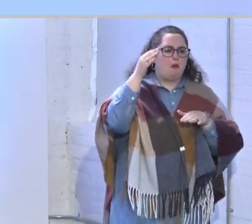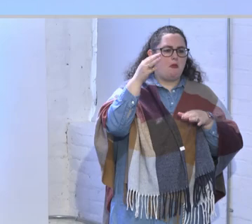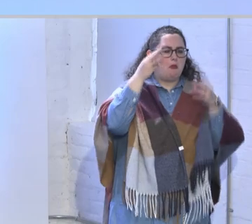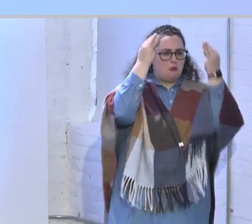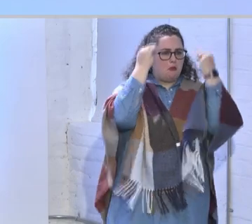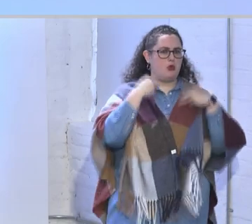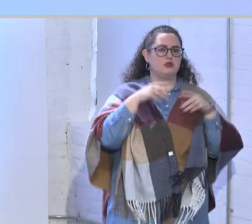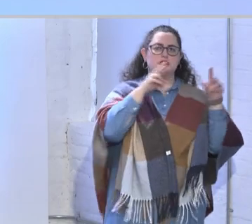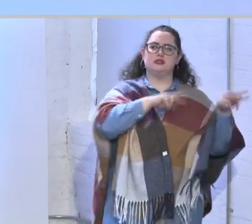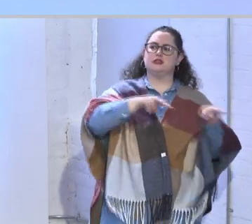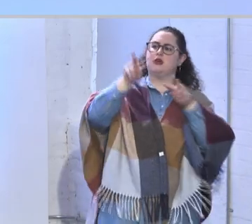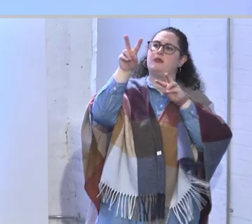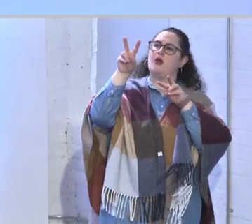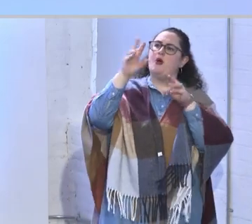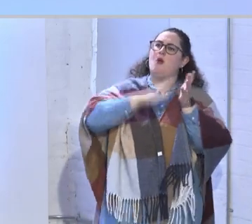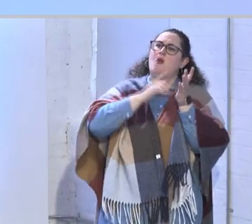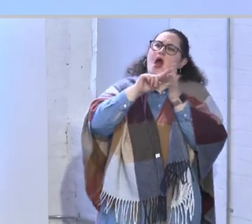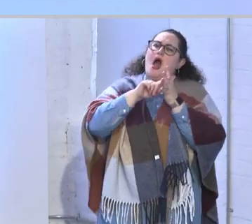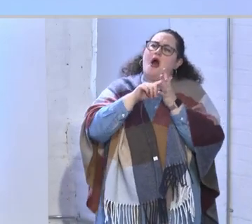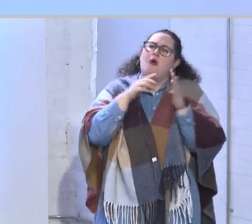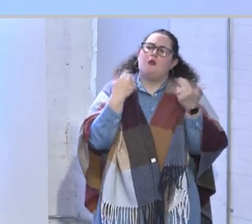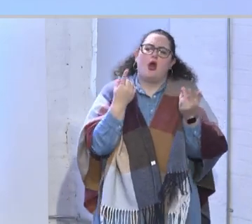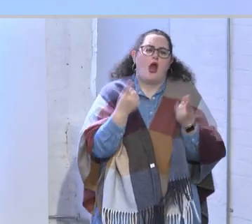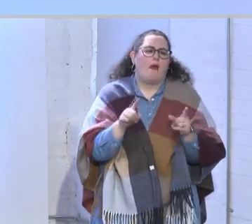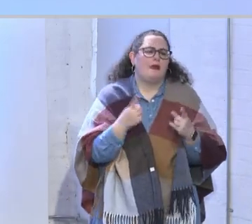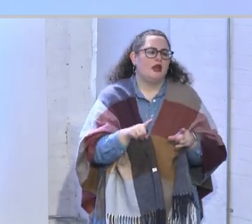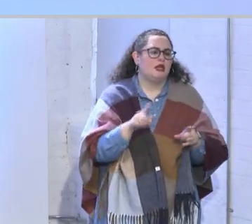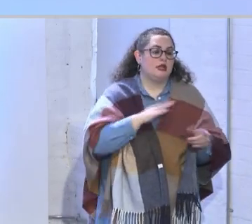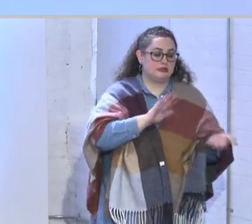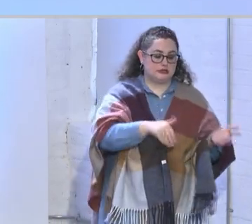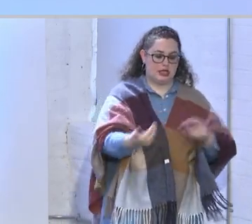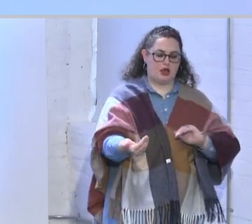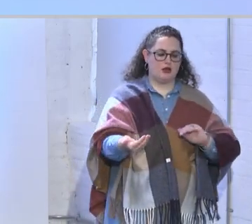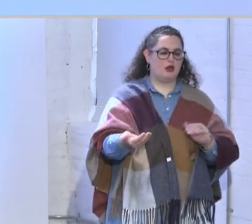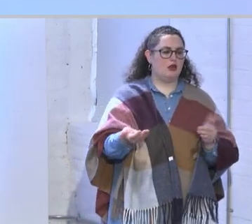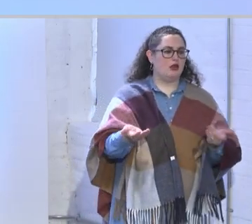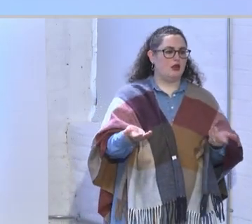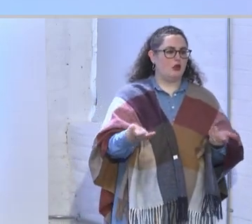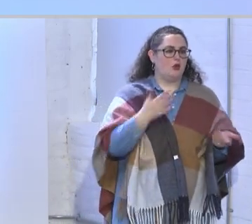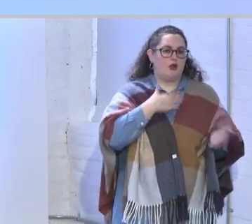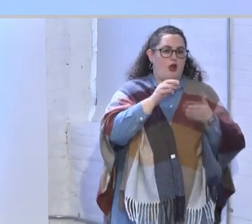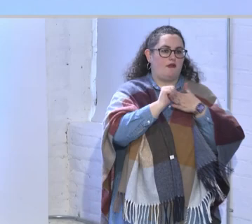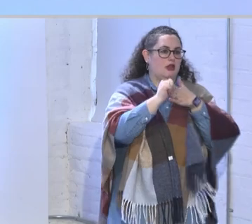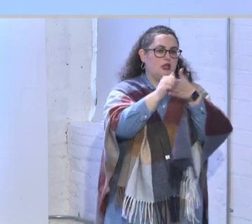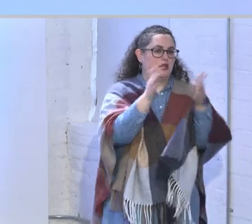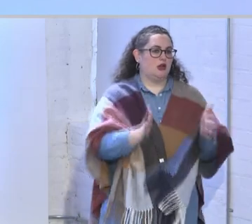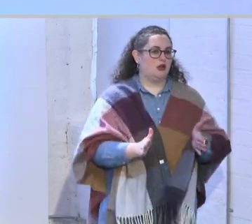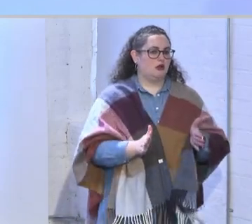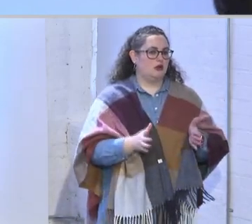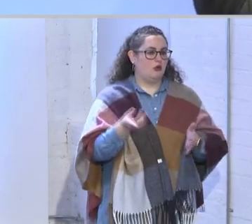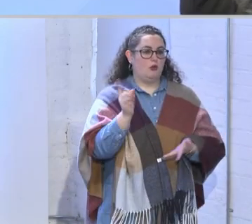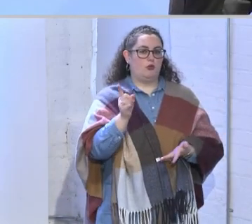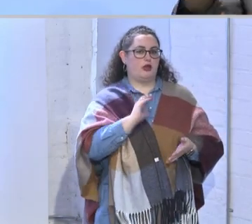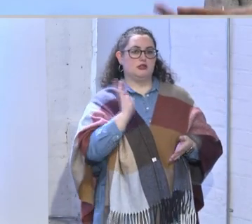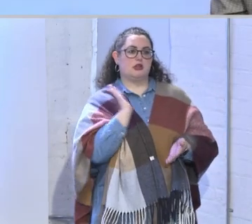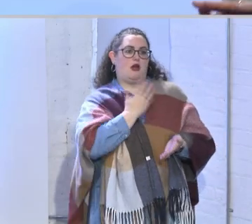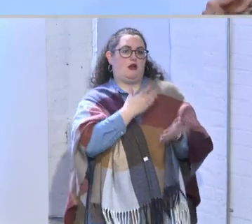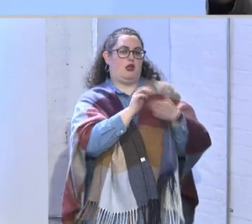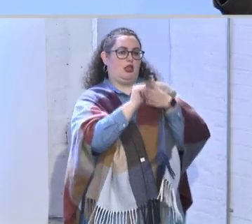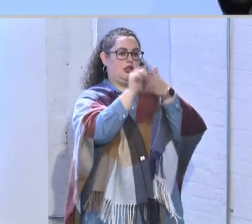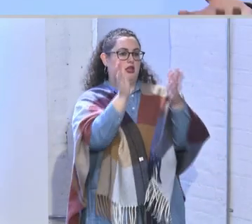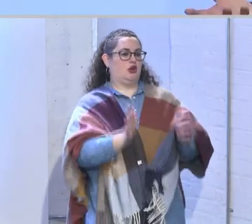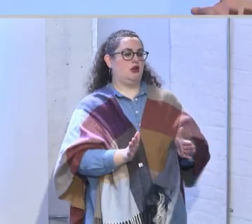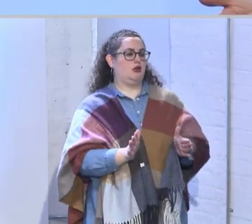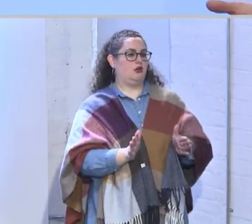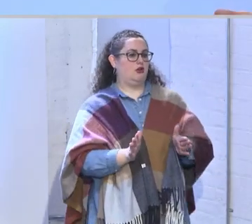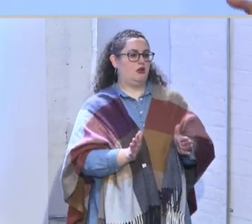people start going like, what happened to him? I think he's dead. Now what are we going to do? We don't have a leader. You know, they got into the temptation and they started worship.